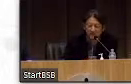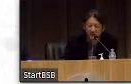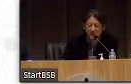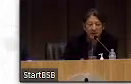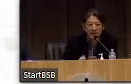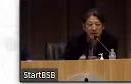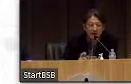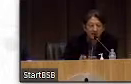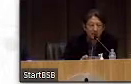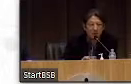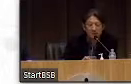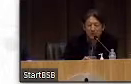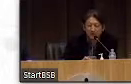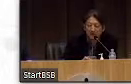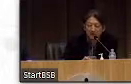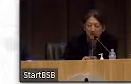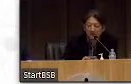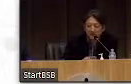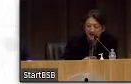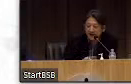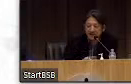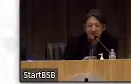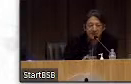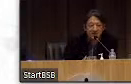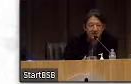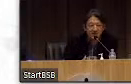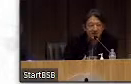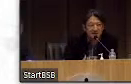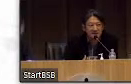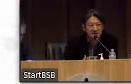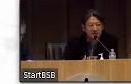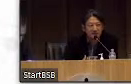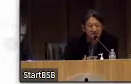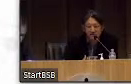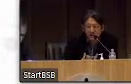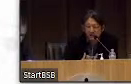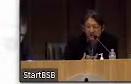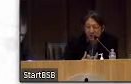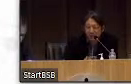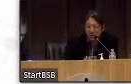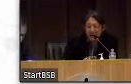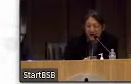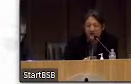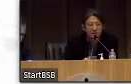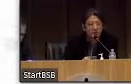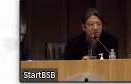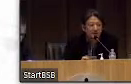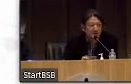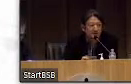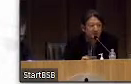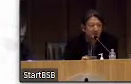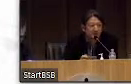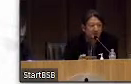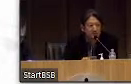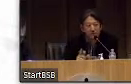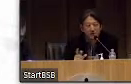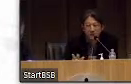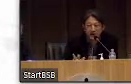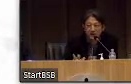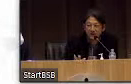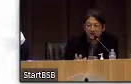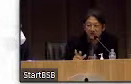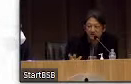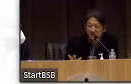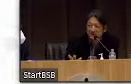gives a warning sign. We have a very important point. CIEGES has a linkage with the